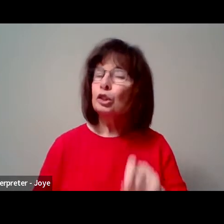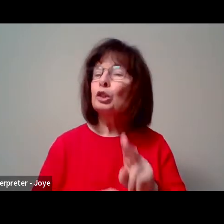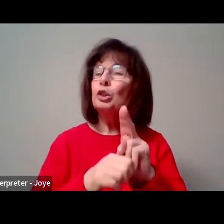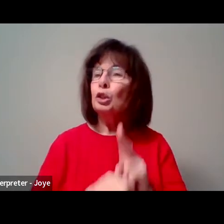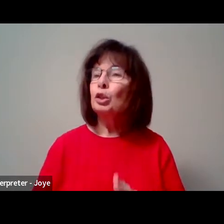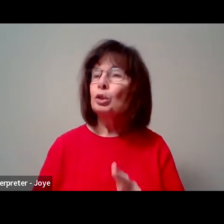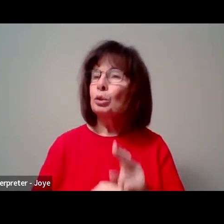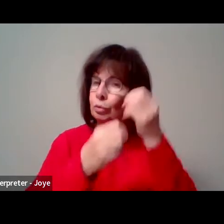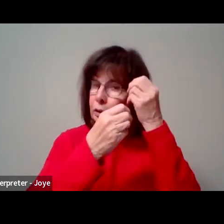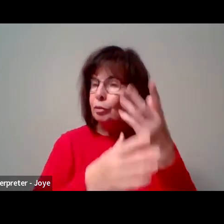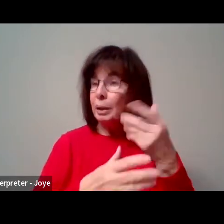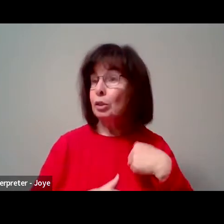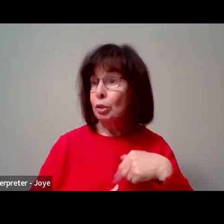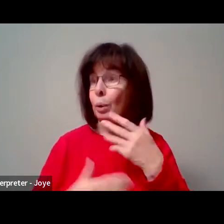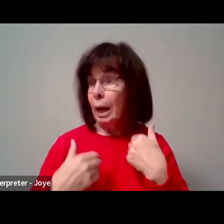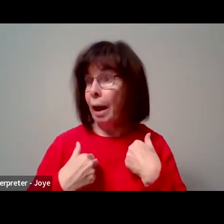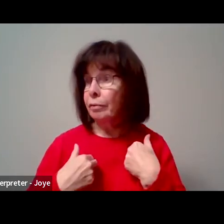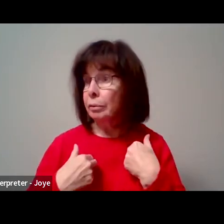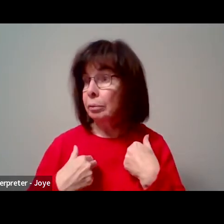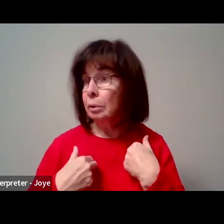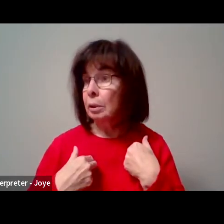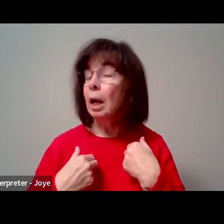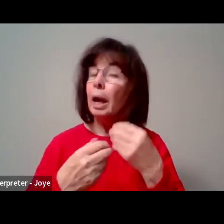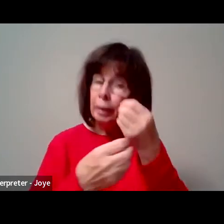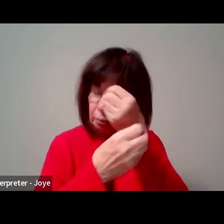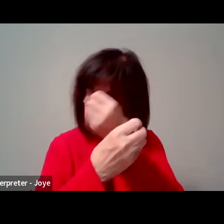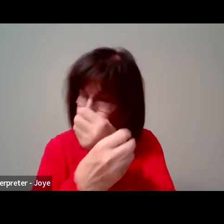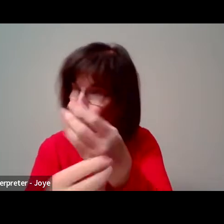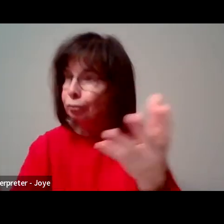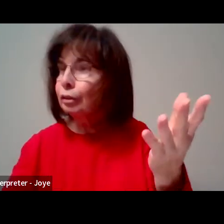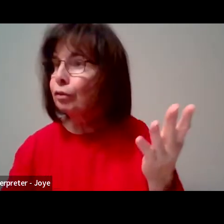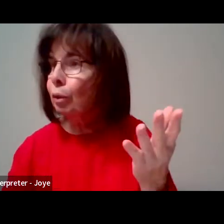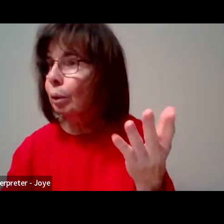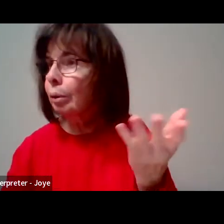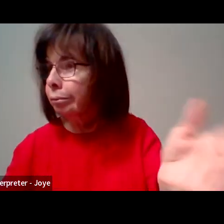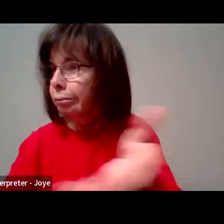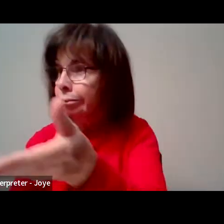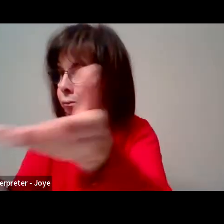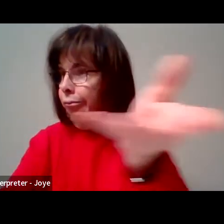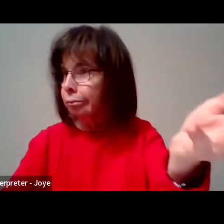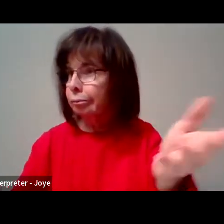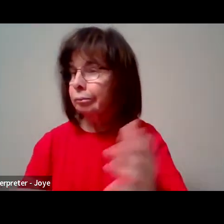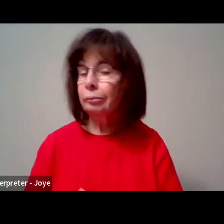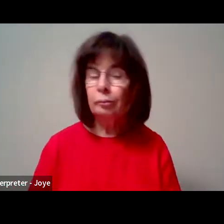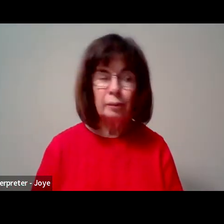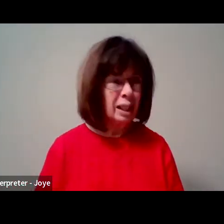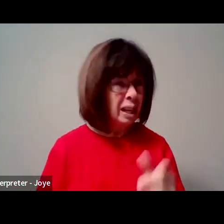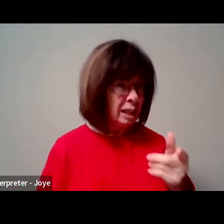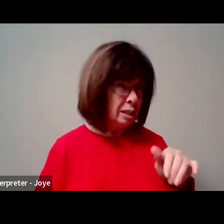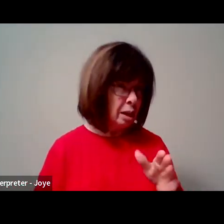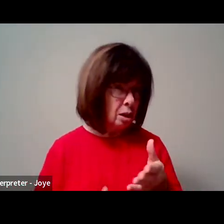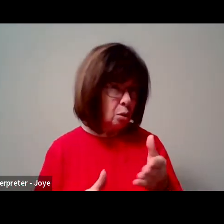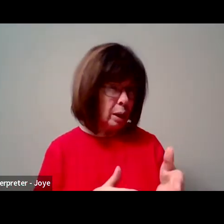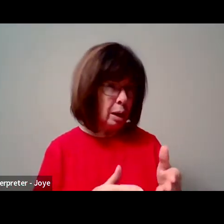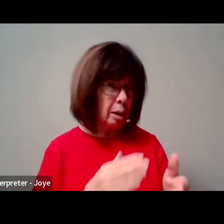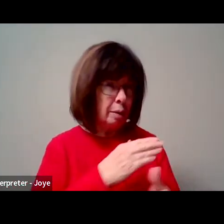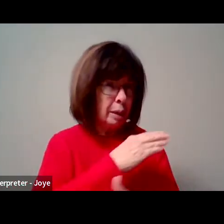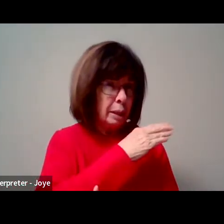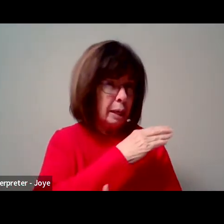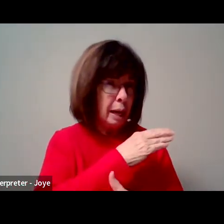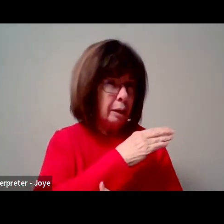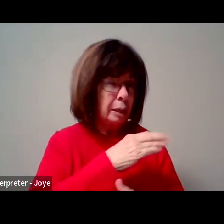have to inform our practice. Is there a way on the county